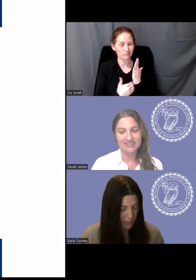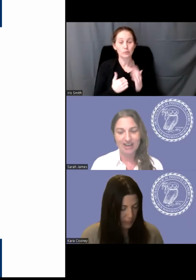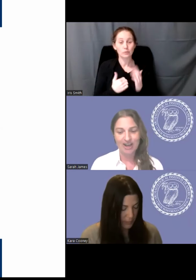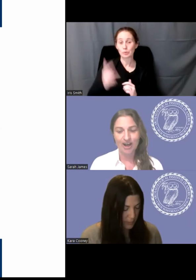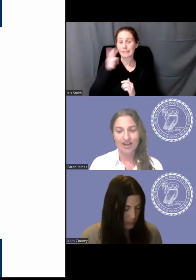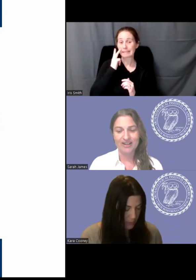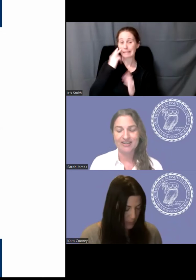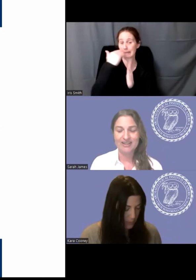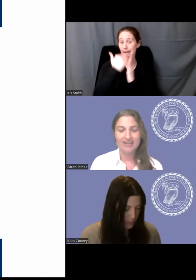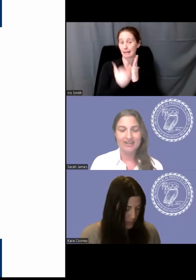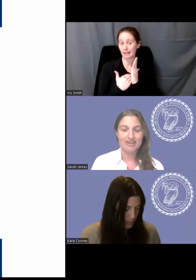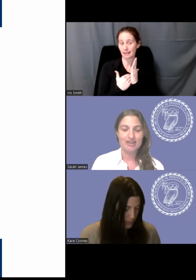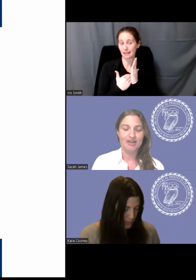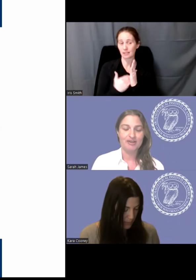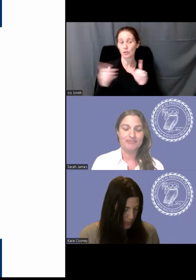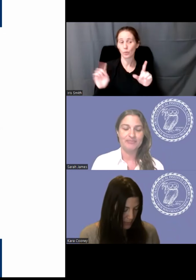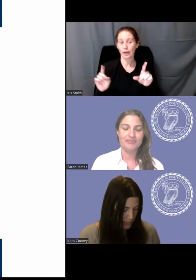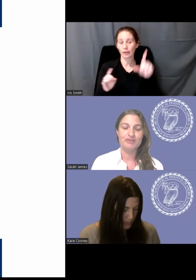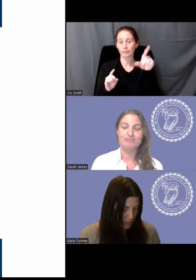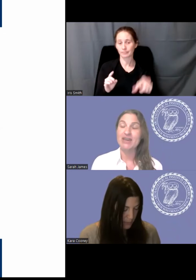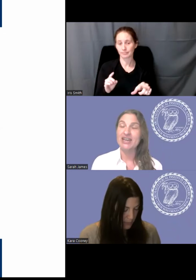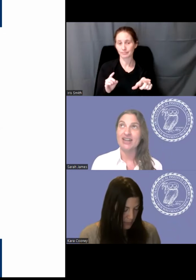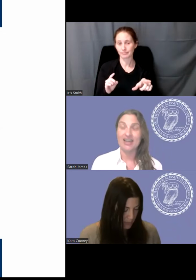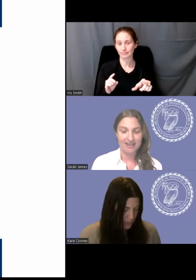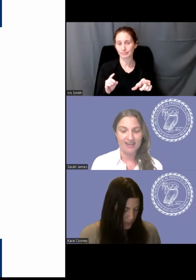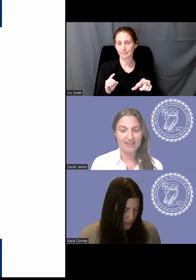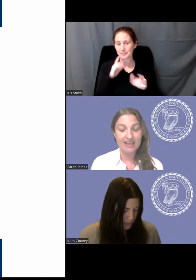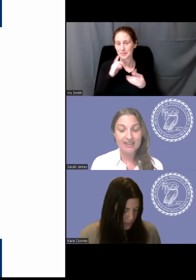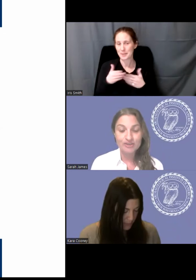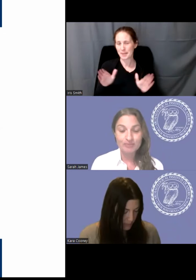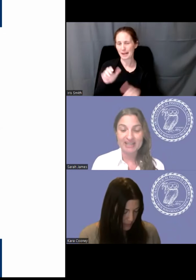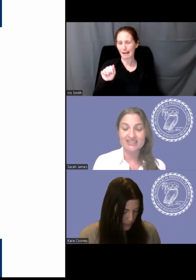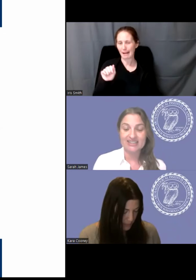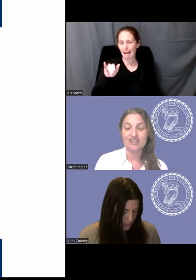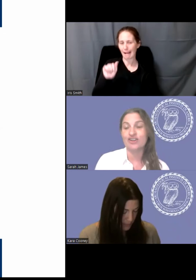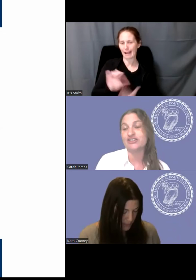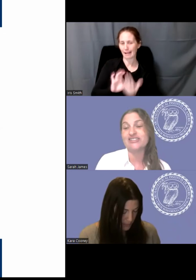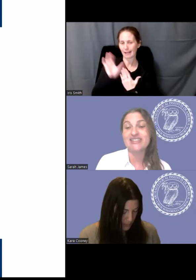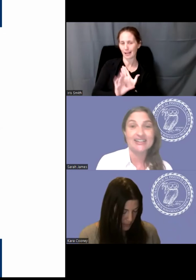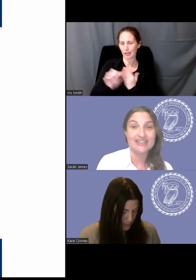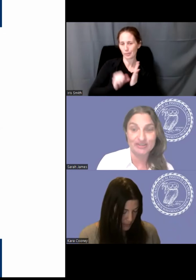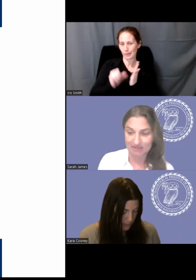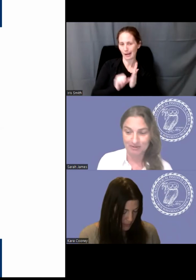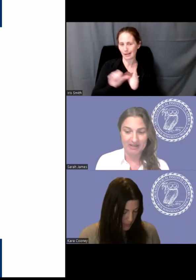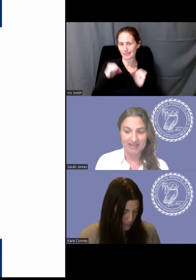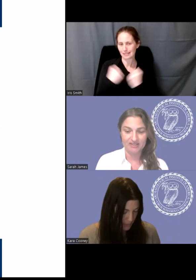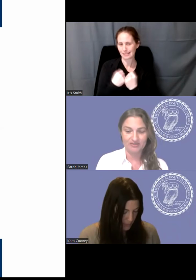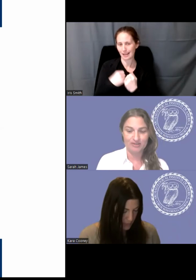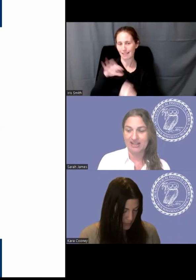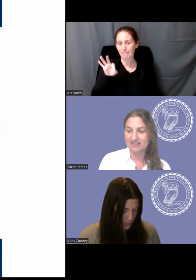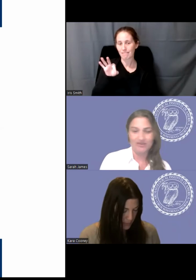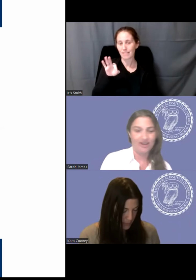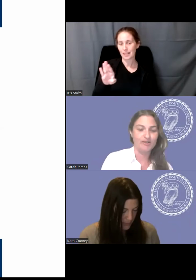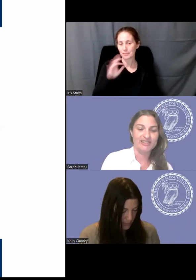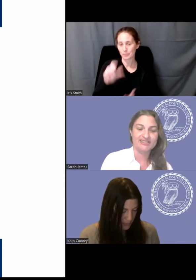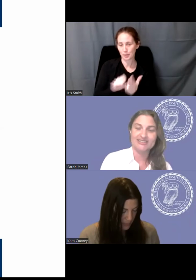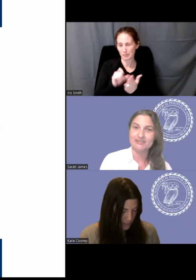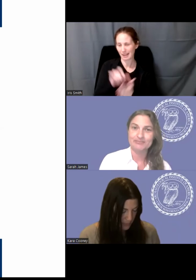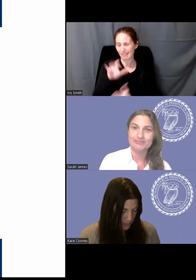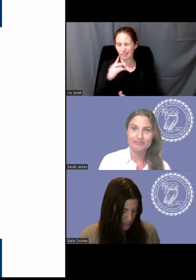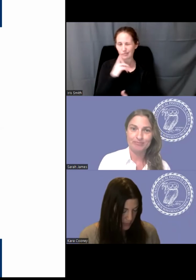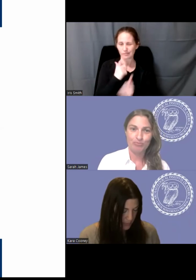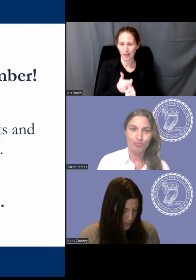lectures on the main AIA calendar page and on our society's Facebook page if you would like to follow